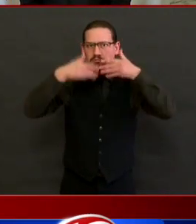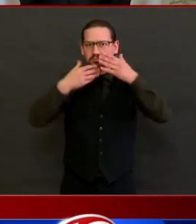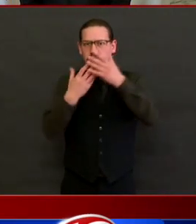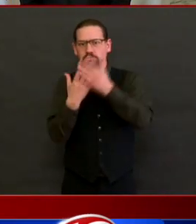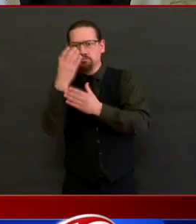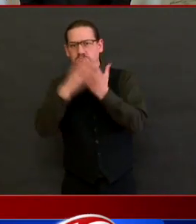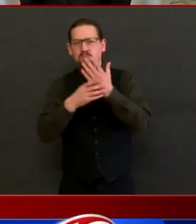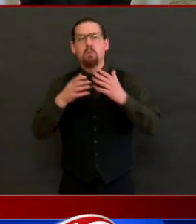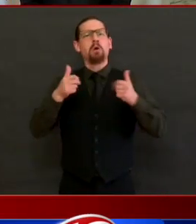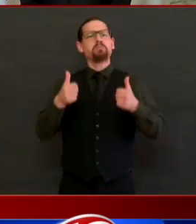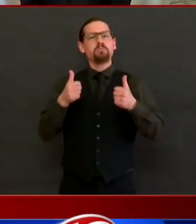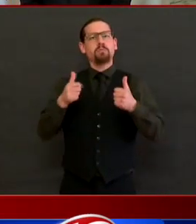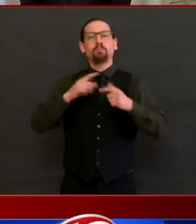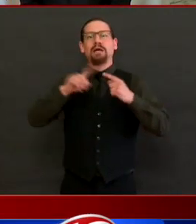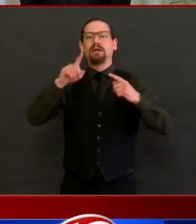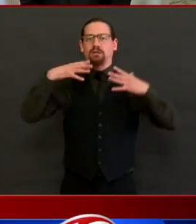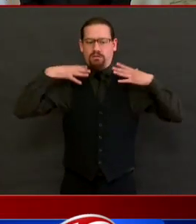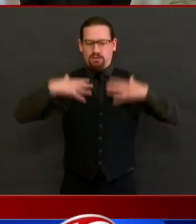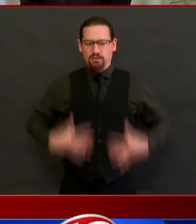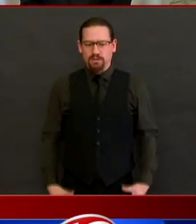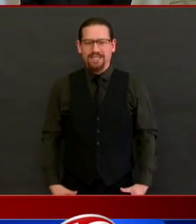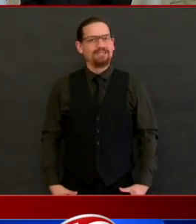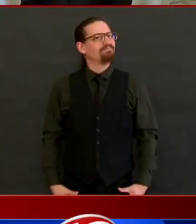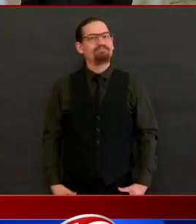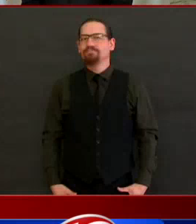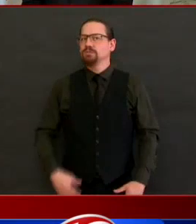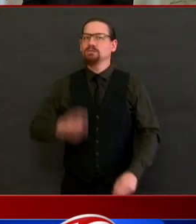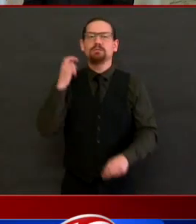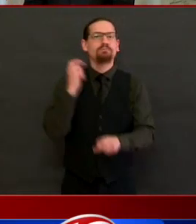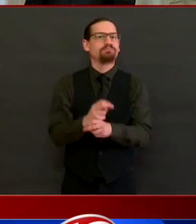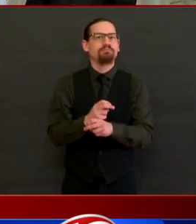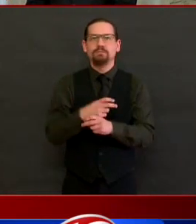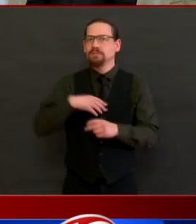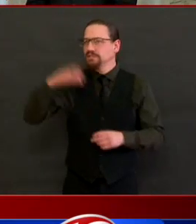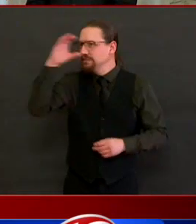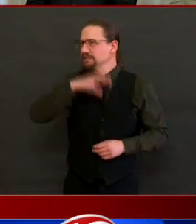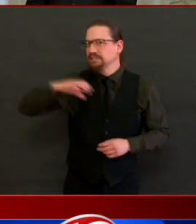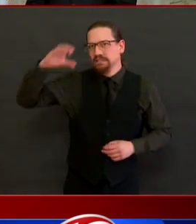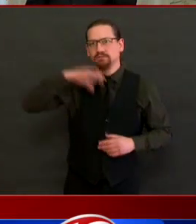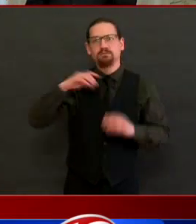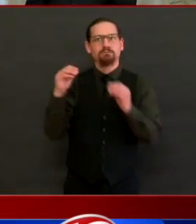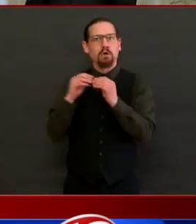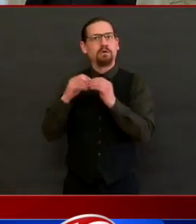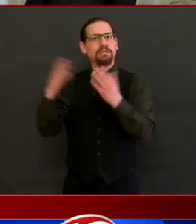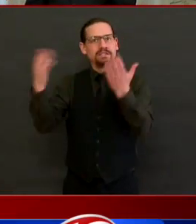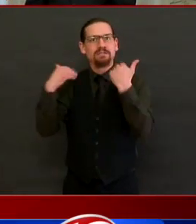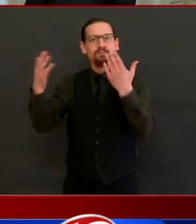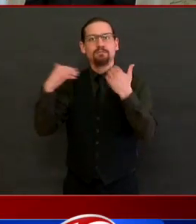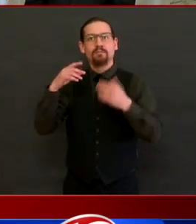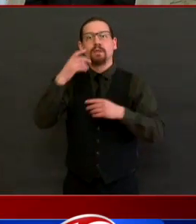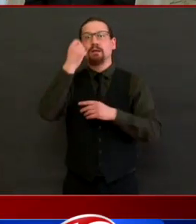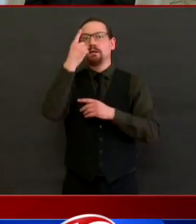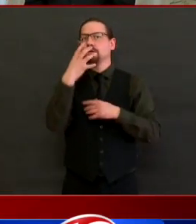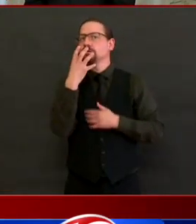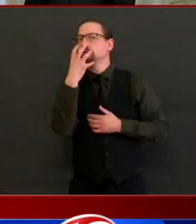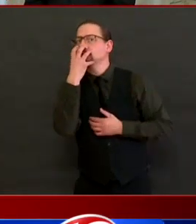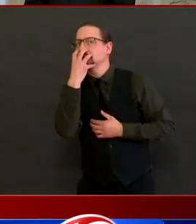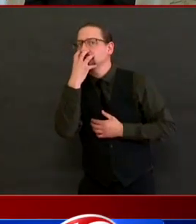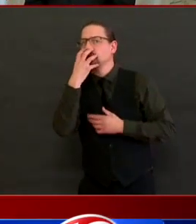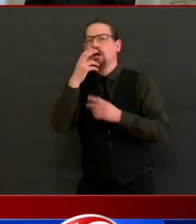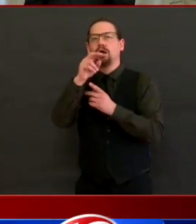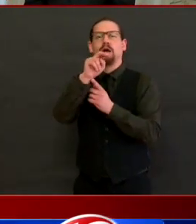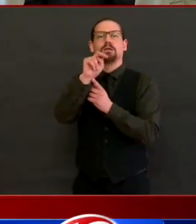surgical masks. We are trying to get our hands on as many N95s as we can. It is a fight. It is continually